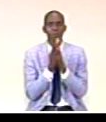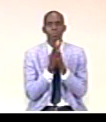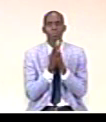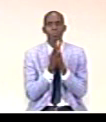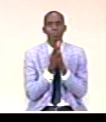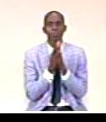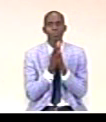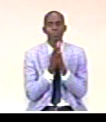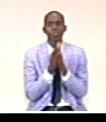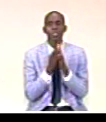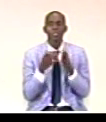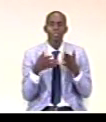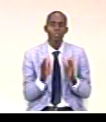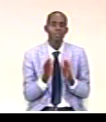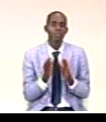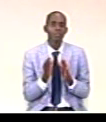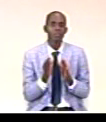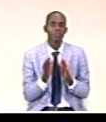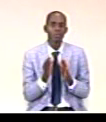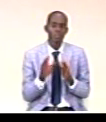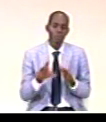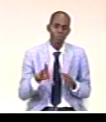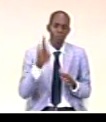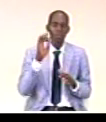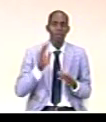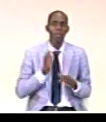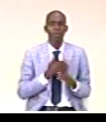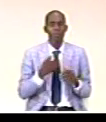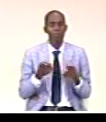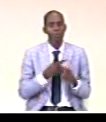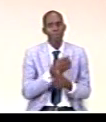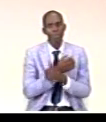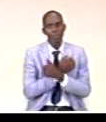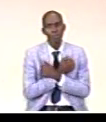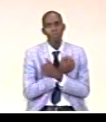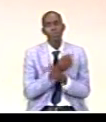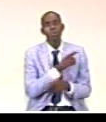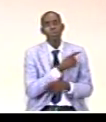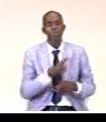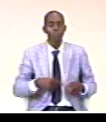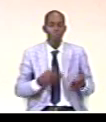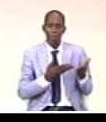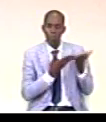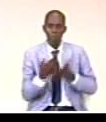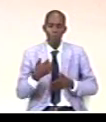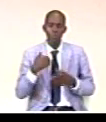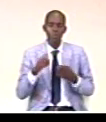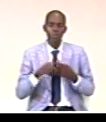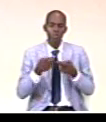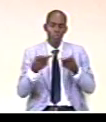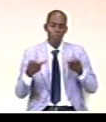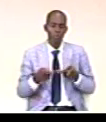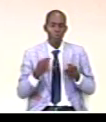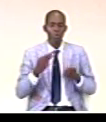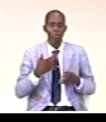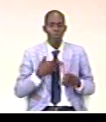Let's rediscover our first love. Lord, bring me to the place of my first love.